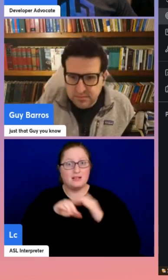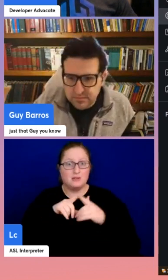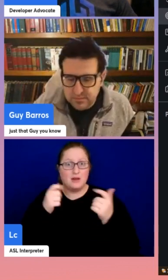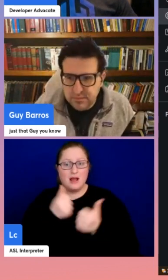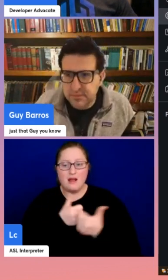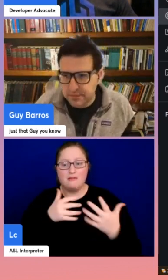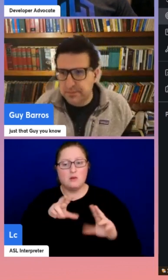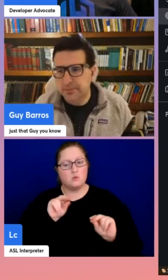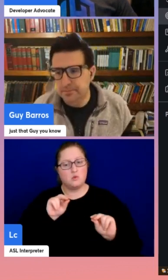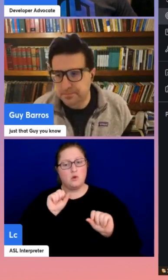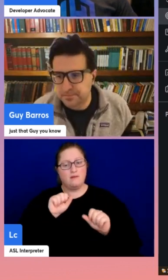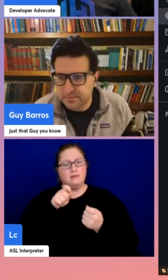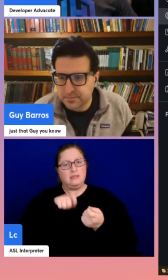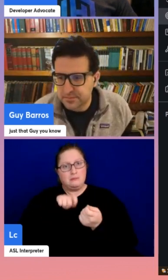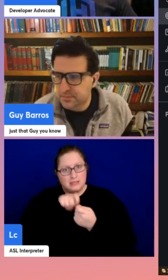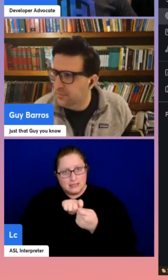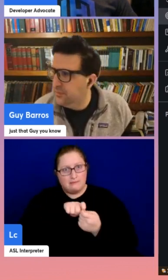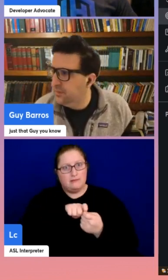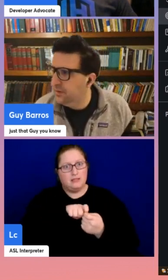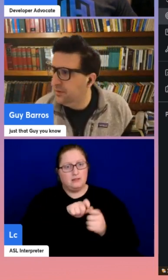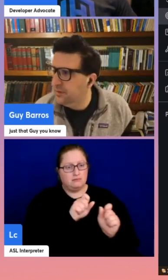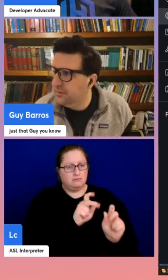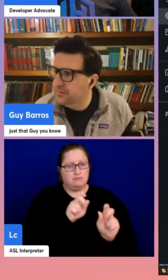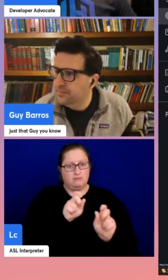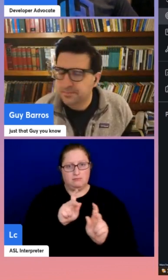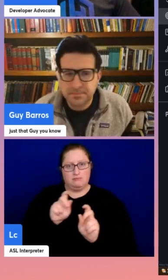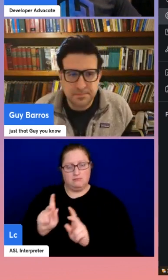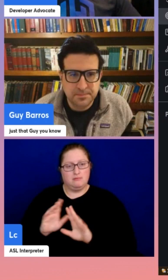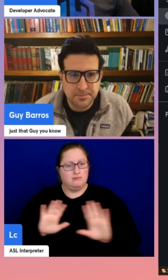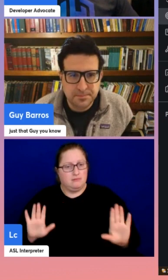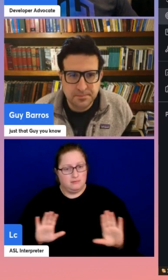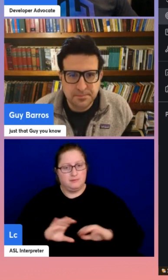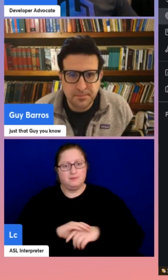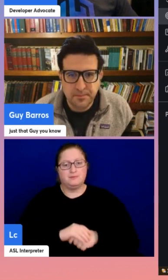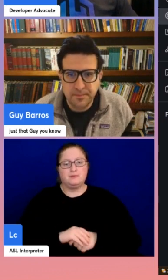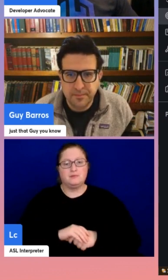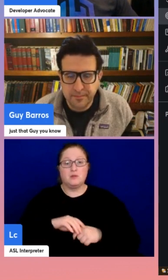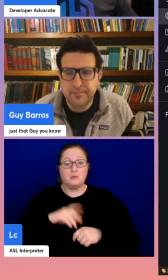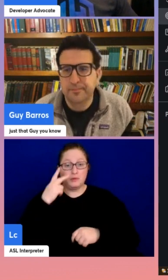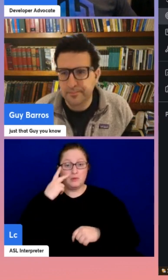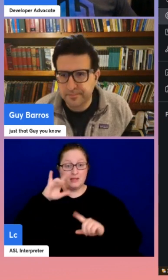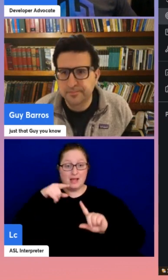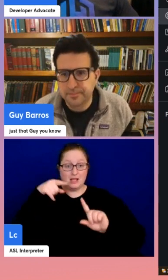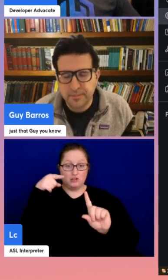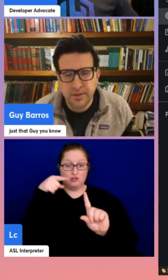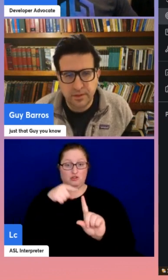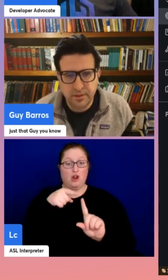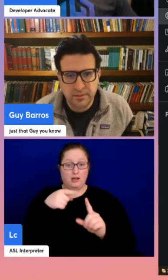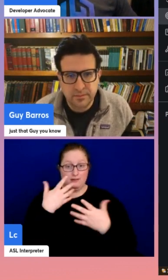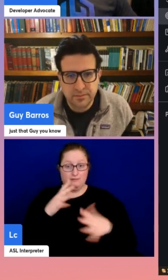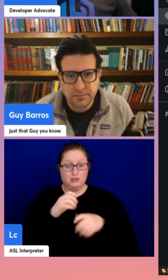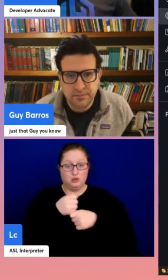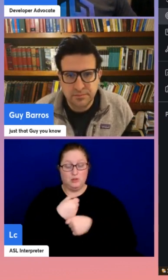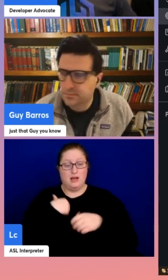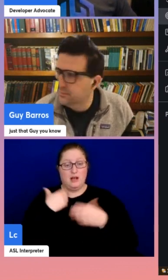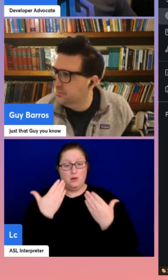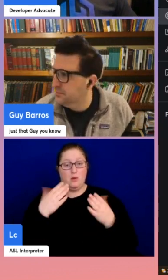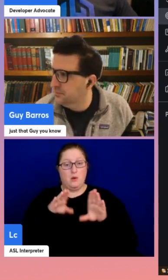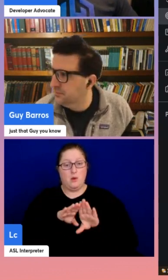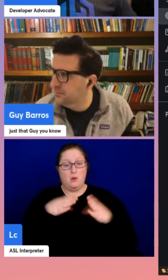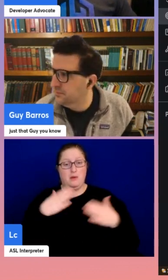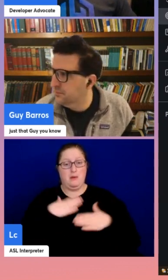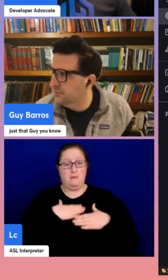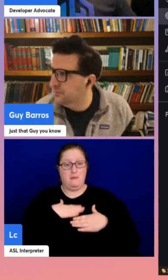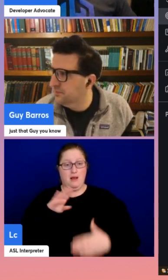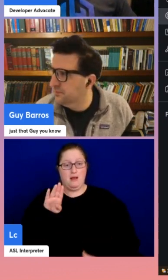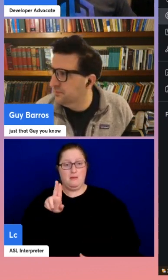just. But you can see here that the target has been created. So now if I open up my